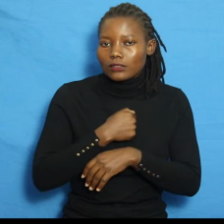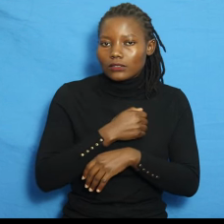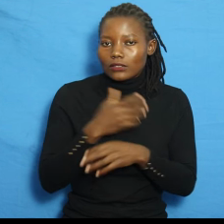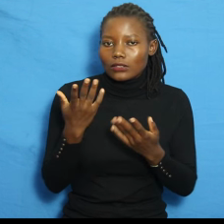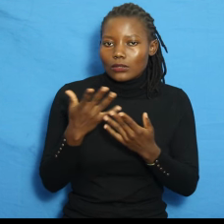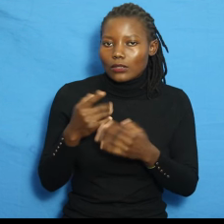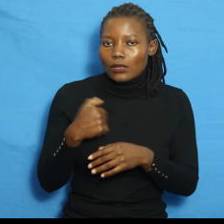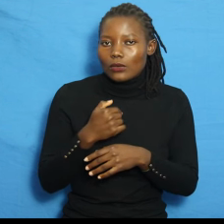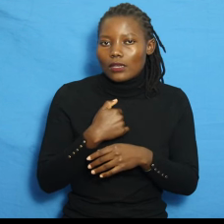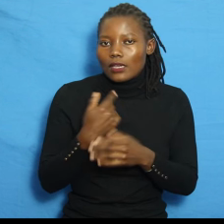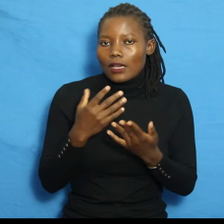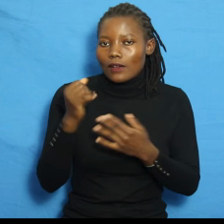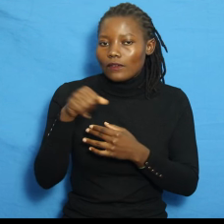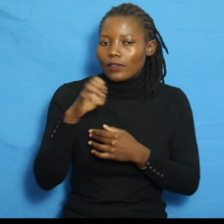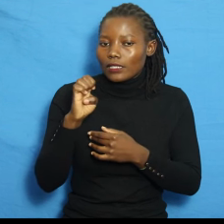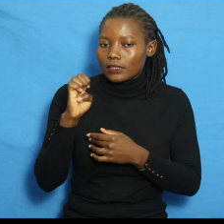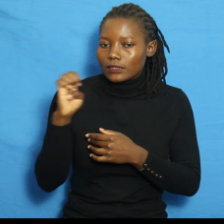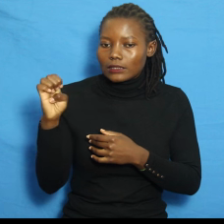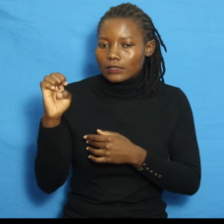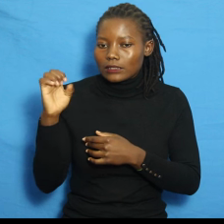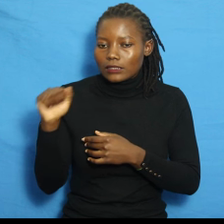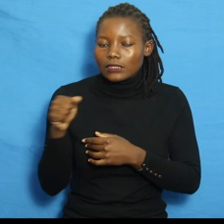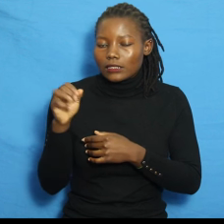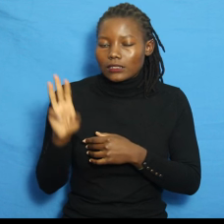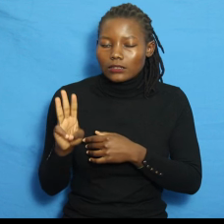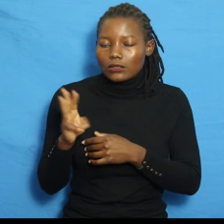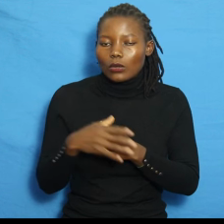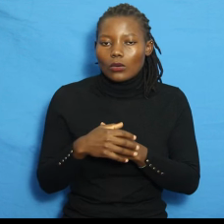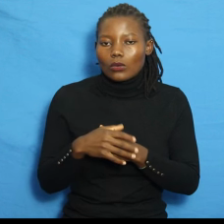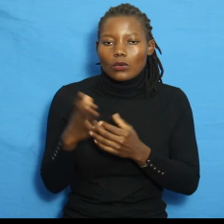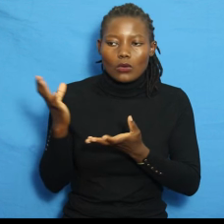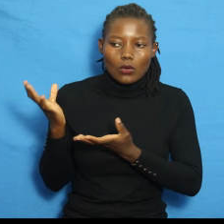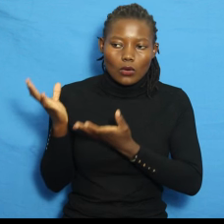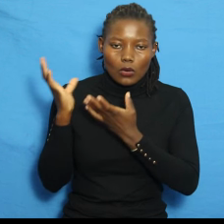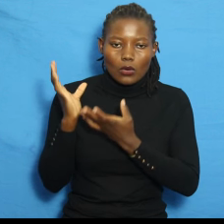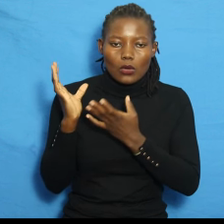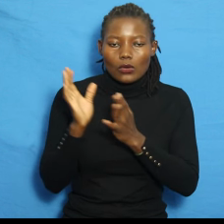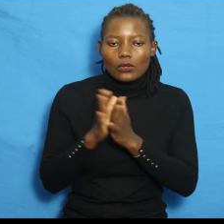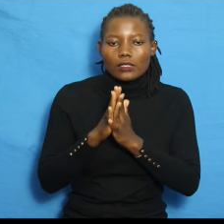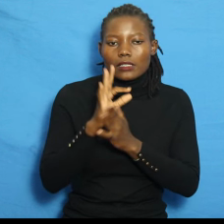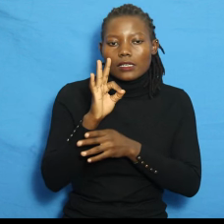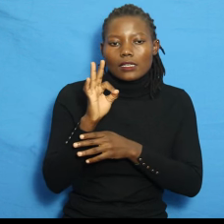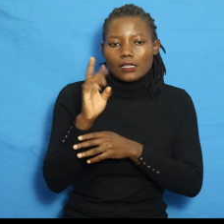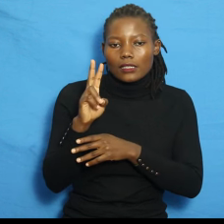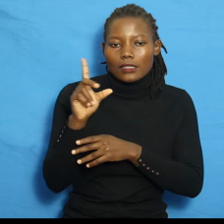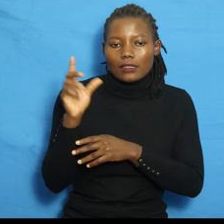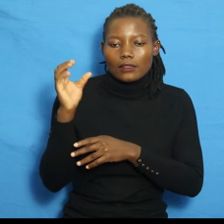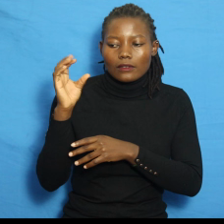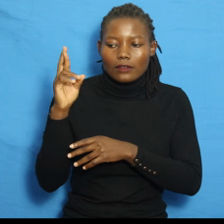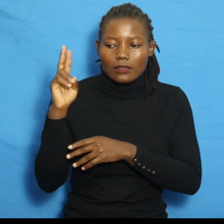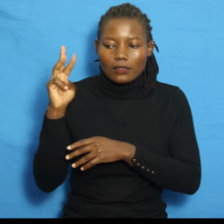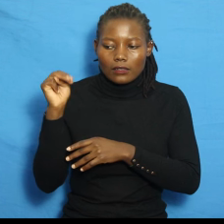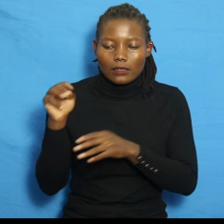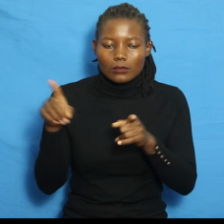you know very well as seesaw, where the fulcrum is in the middle and the load and effort is in the is at